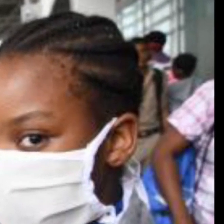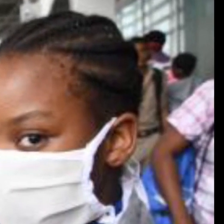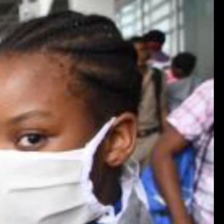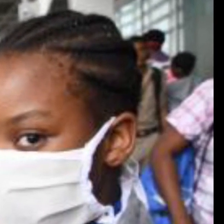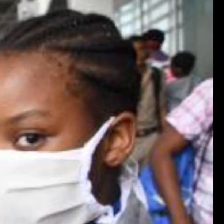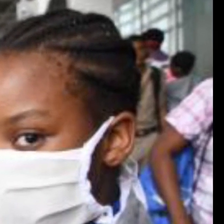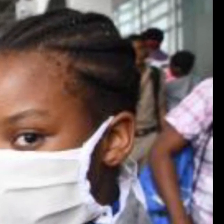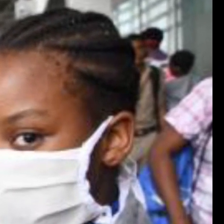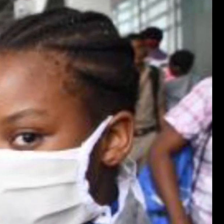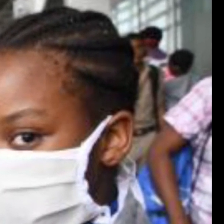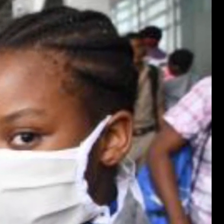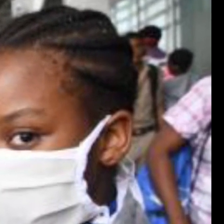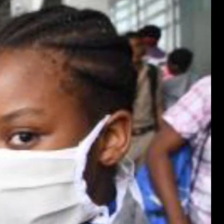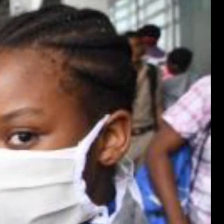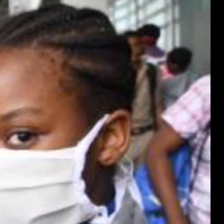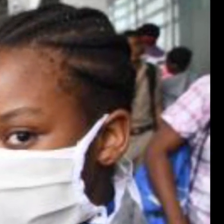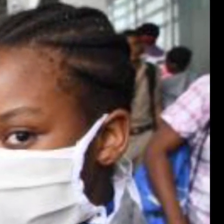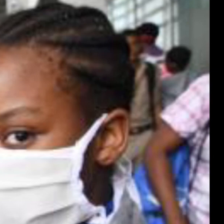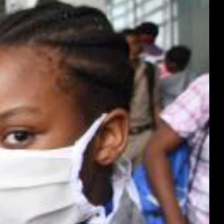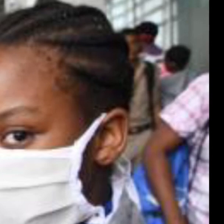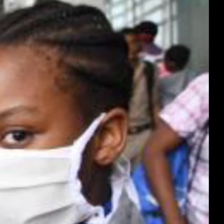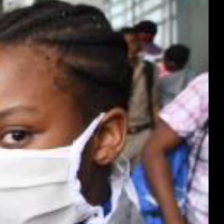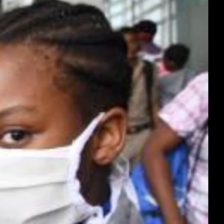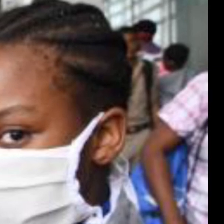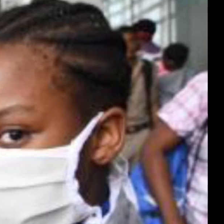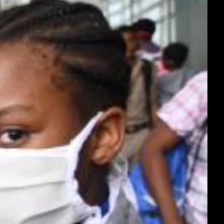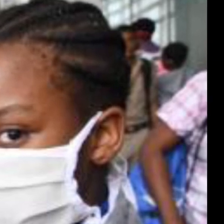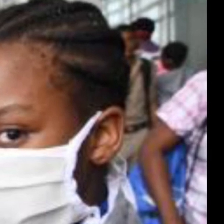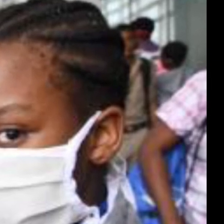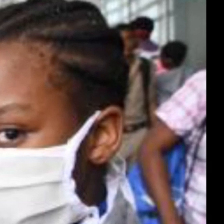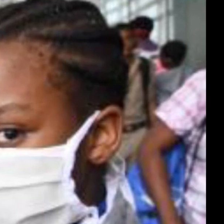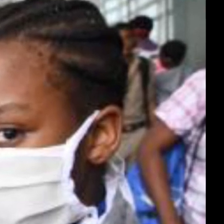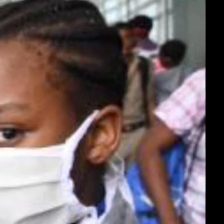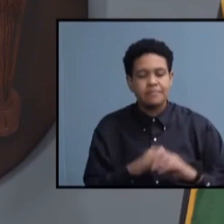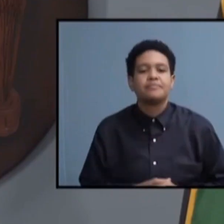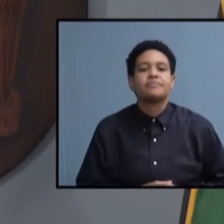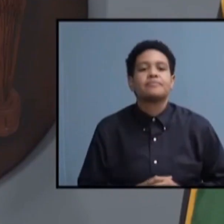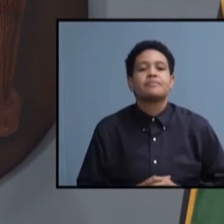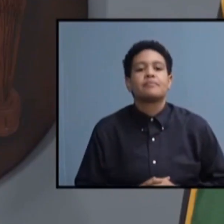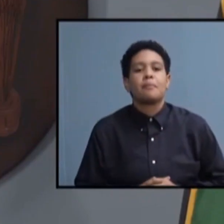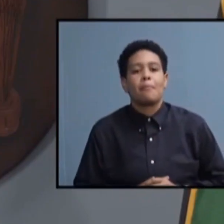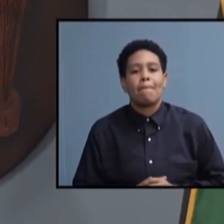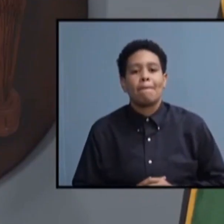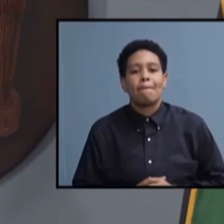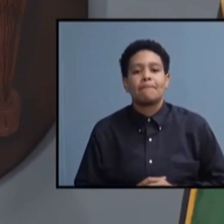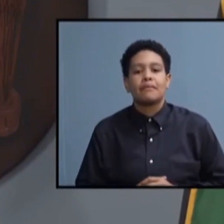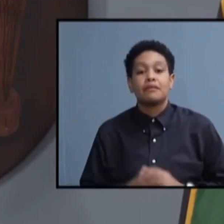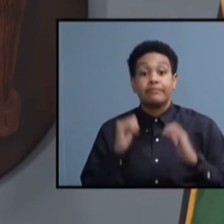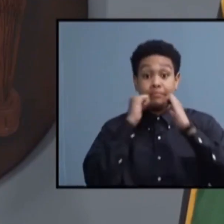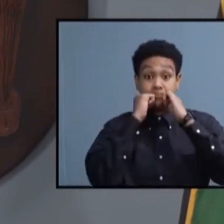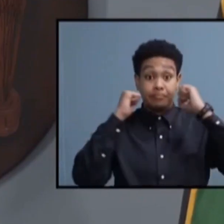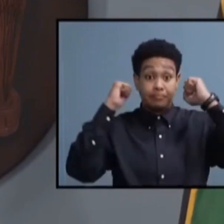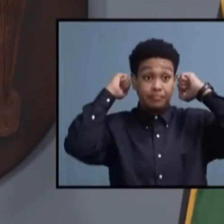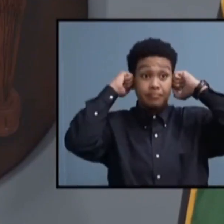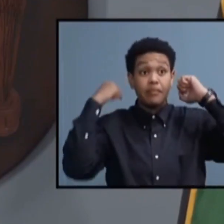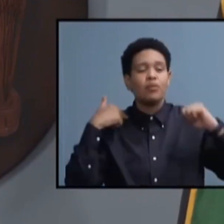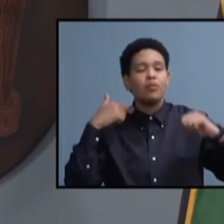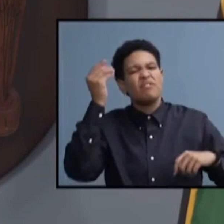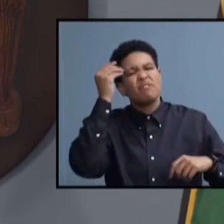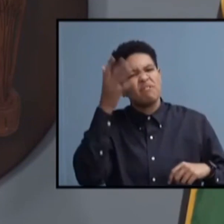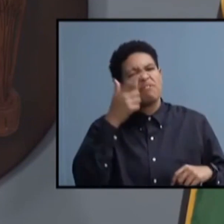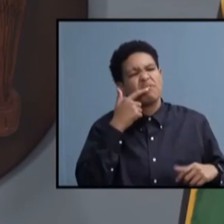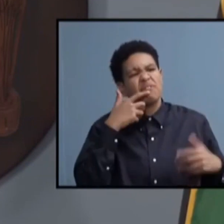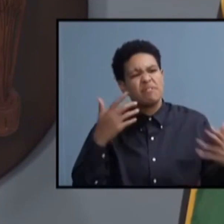of masks and an area for sanitization must be in place. Masks, as we had stated before, are